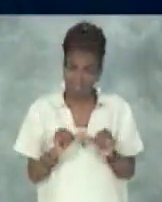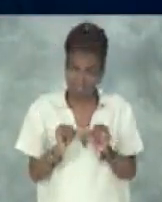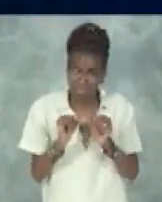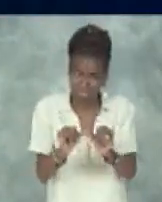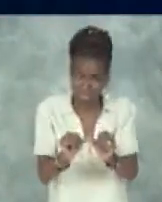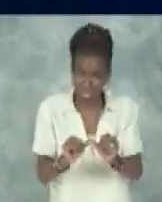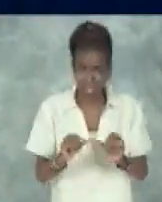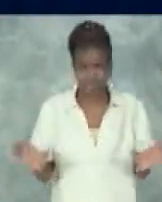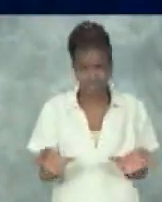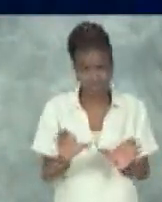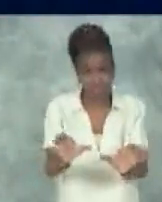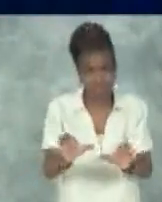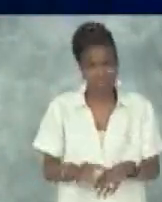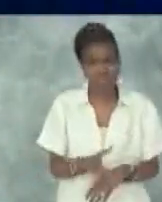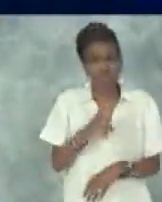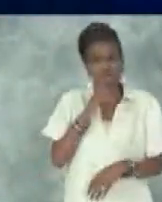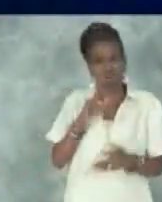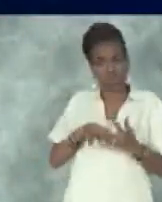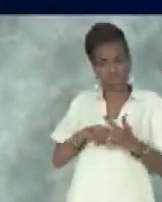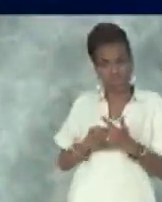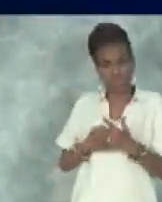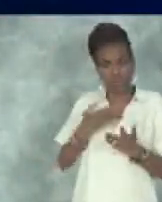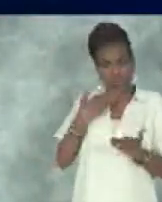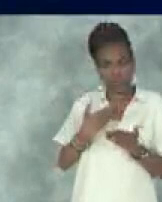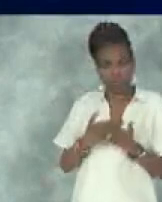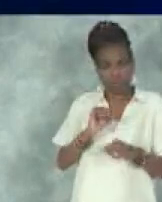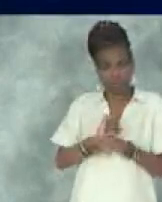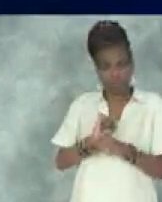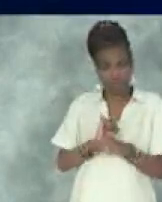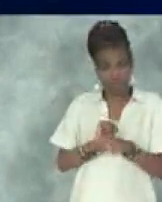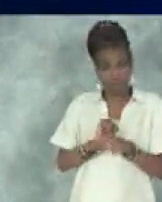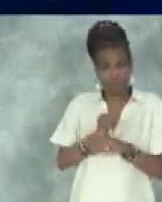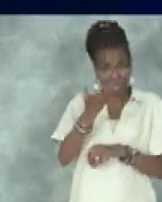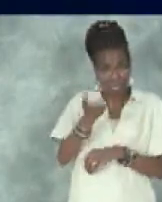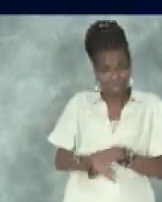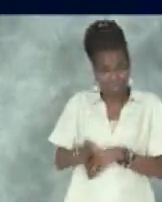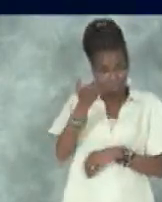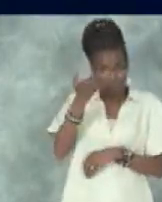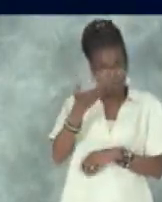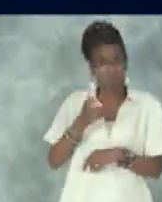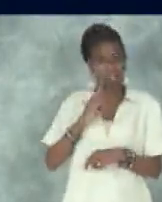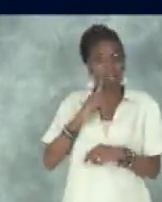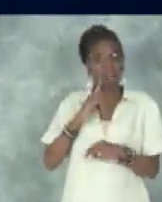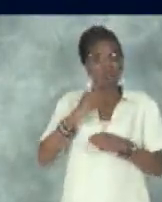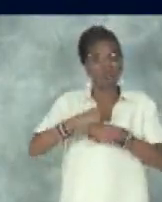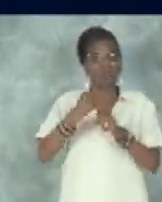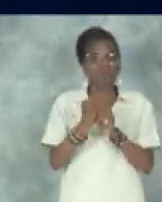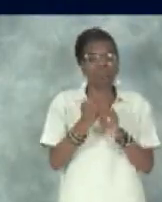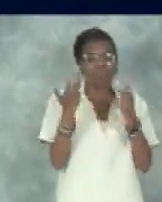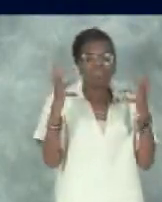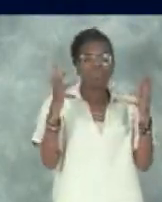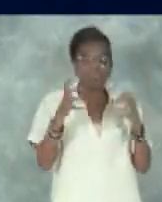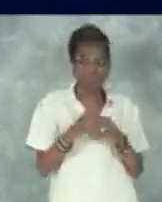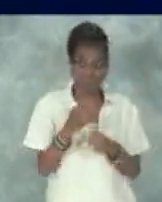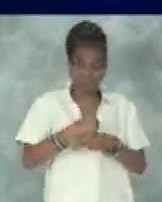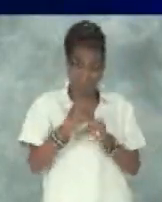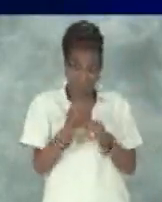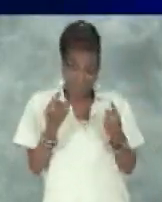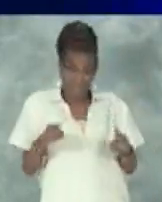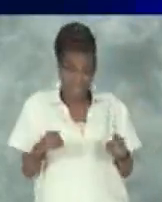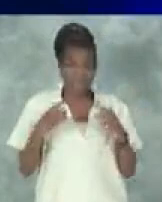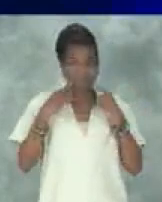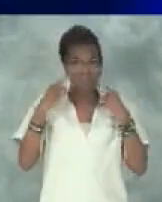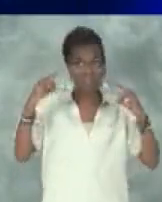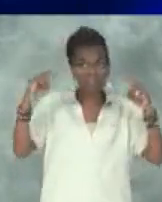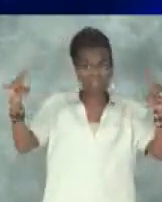has begun a good work in us is going to complete it. it's going to come to pass. And I think